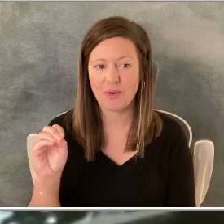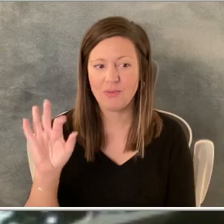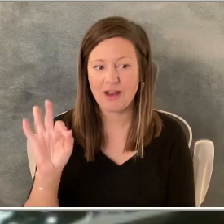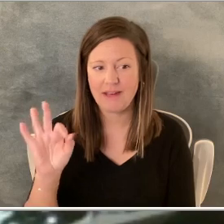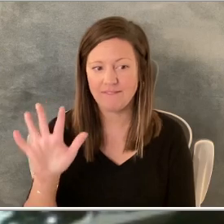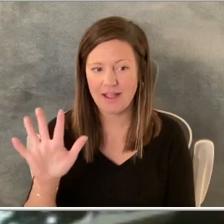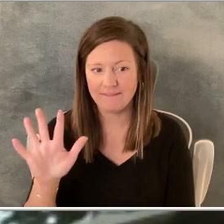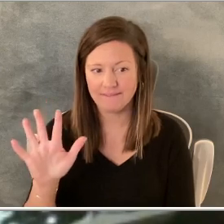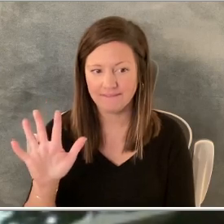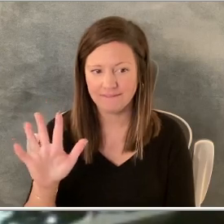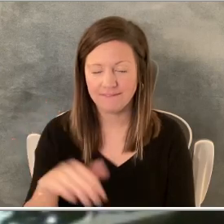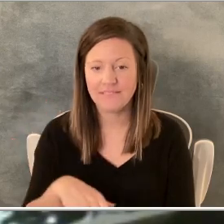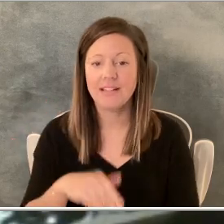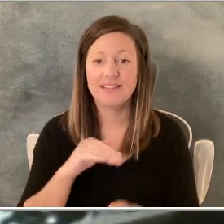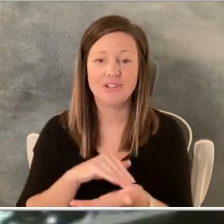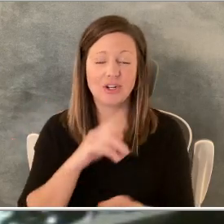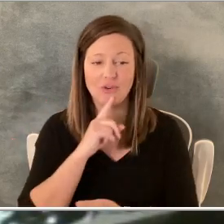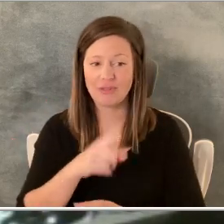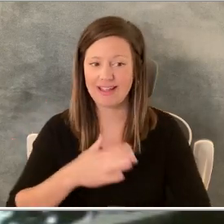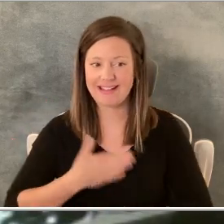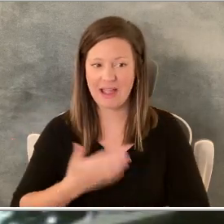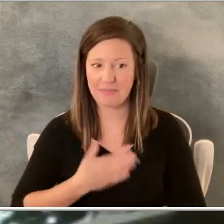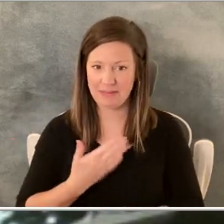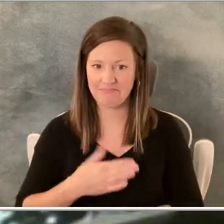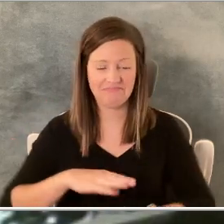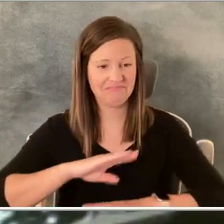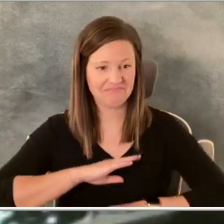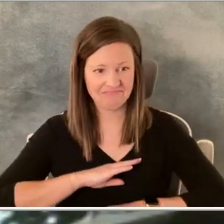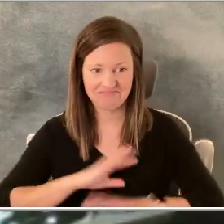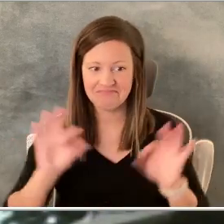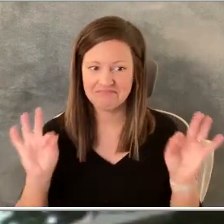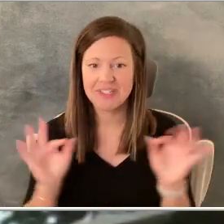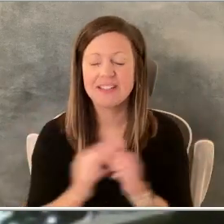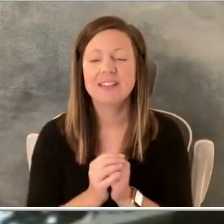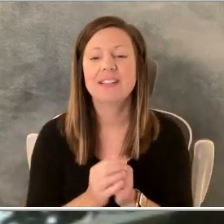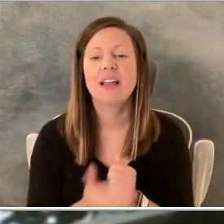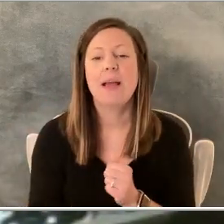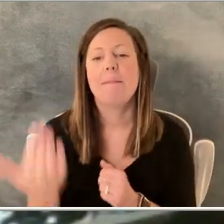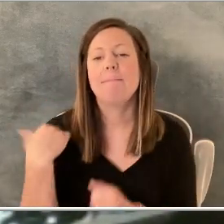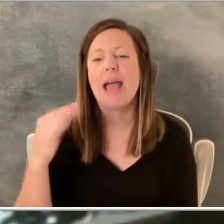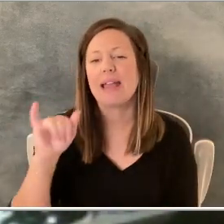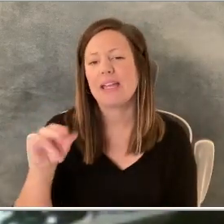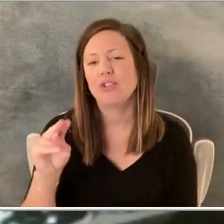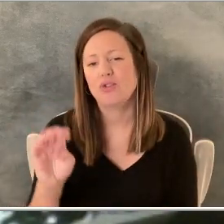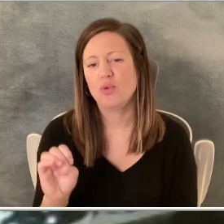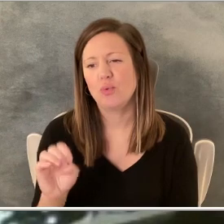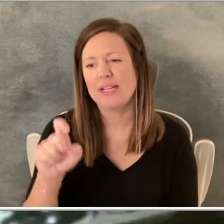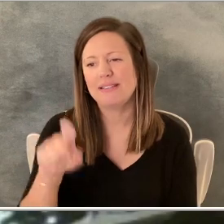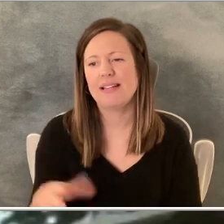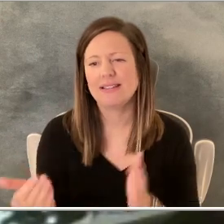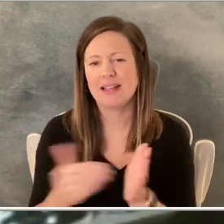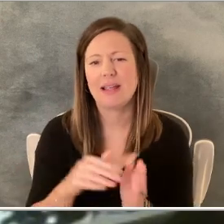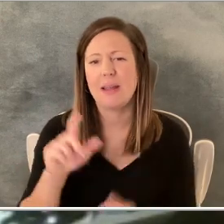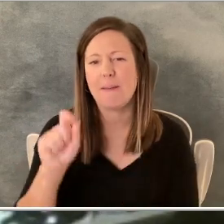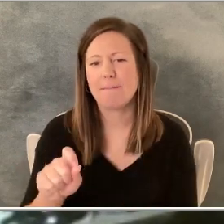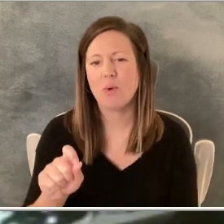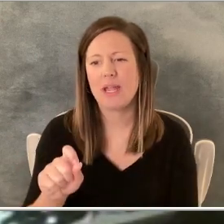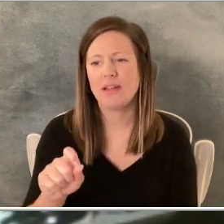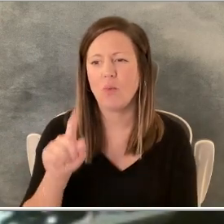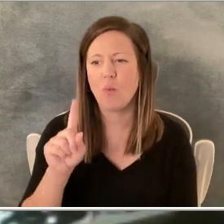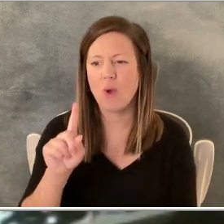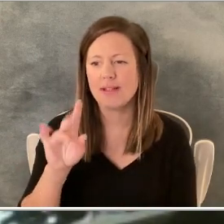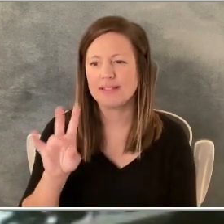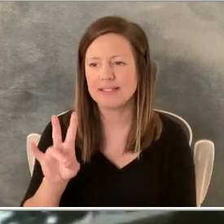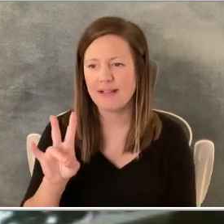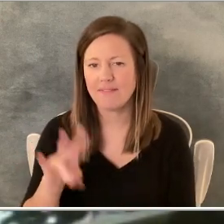0.095. And Dr. Parker was very pleased. I was so glad he was pleased. Back in June, we tested again. It was 0.17.